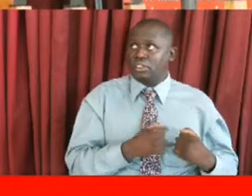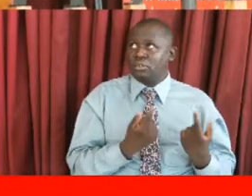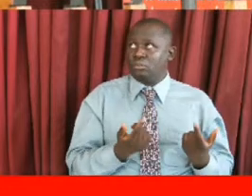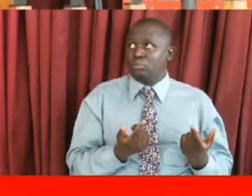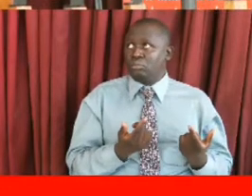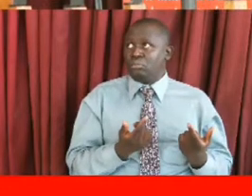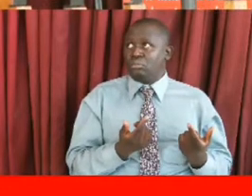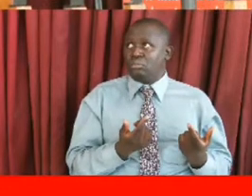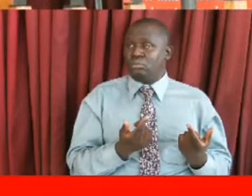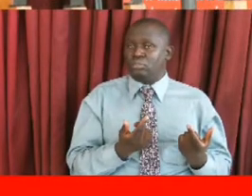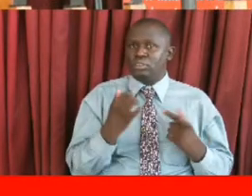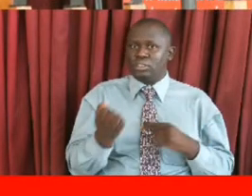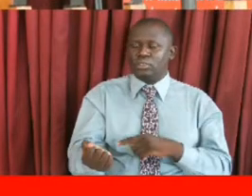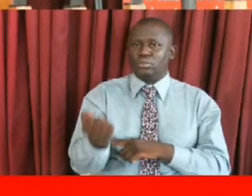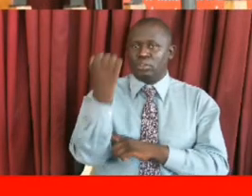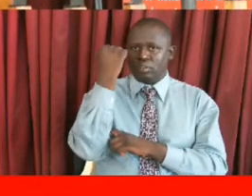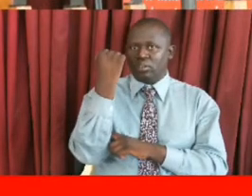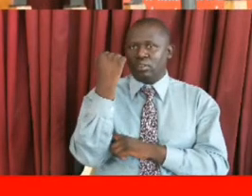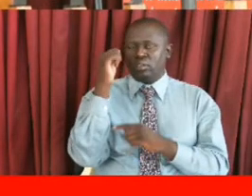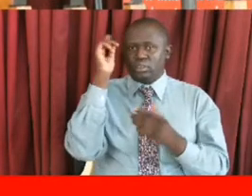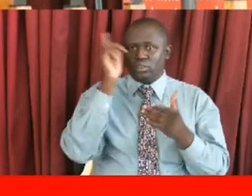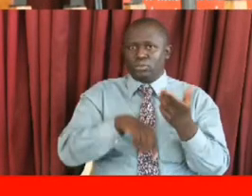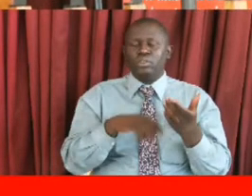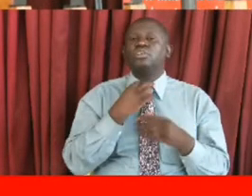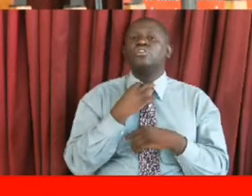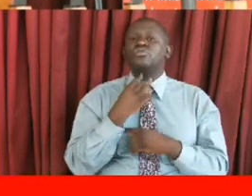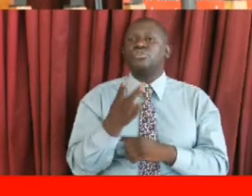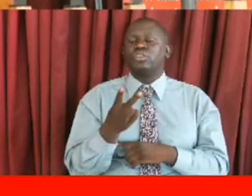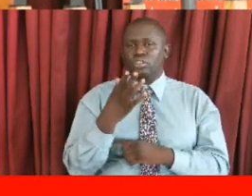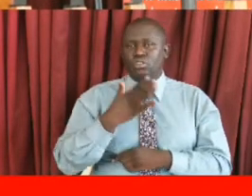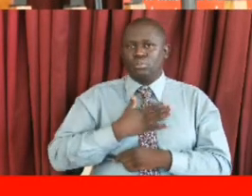waketh it is the voice of my